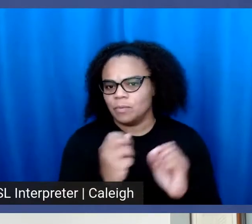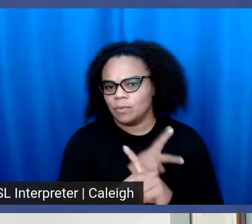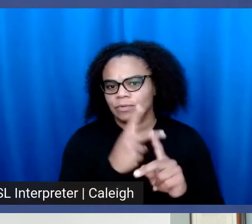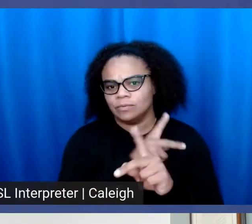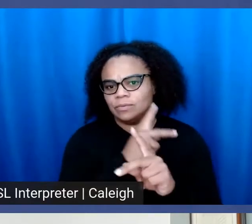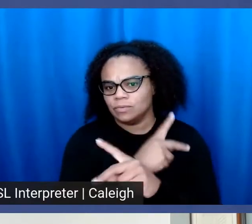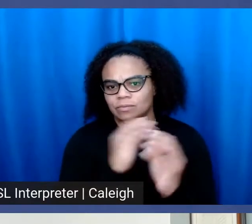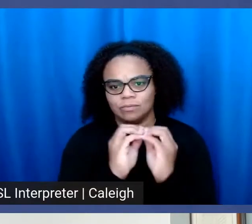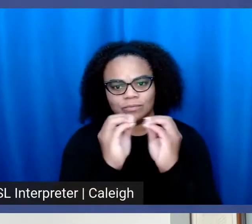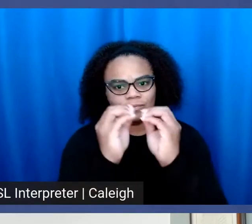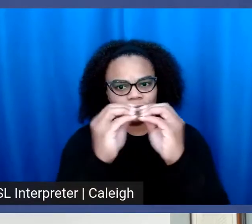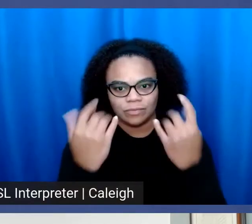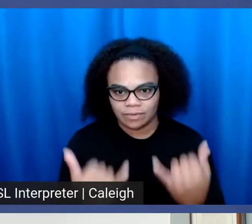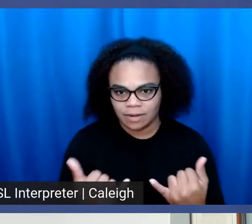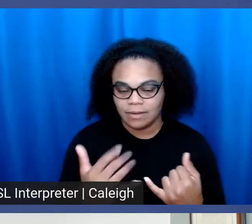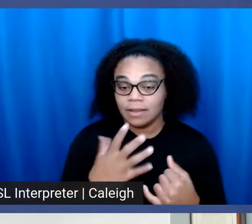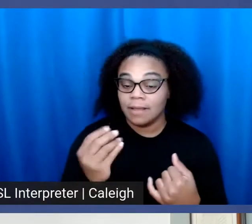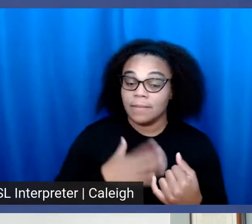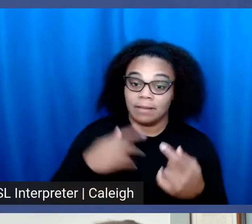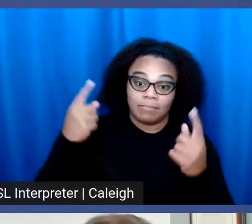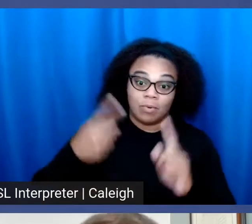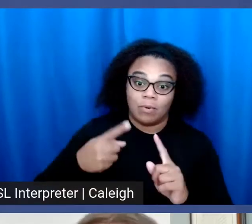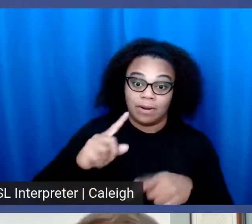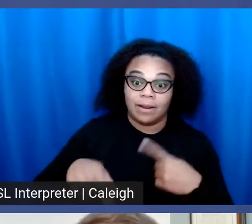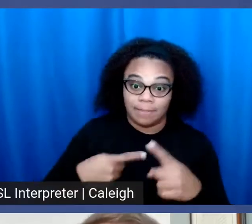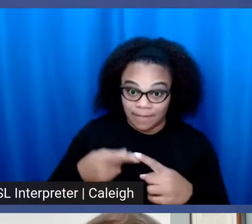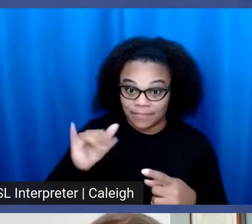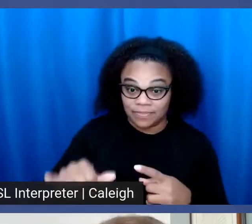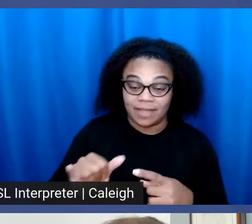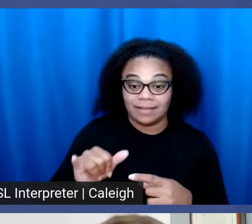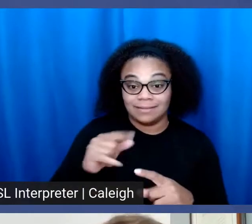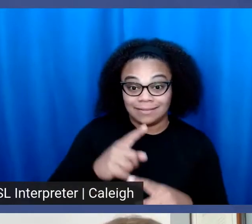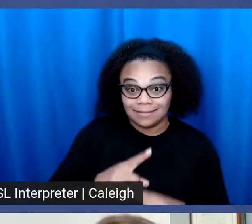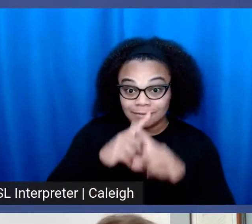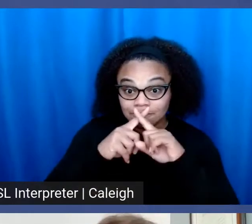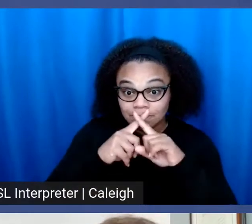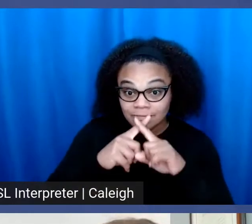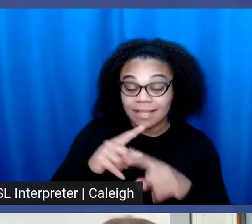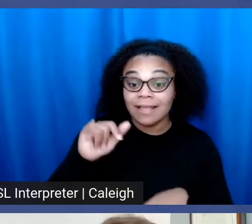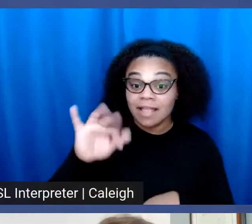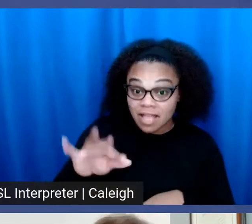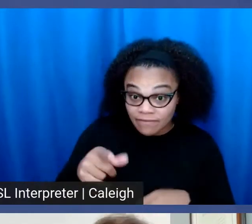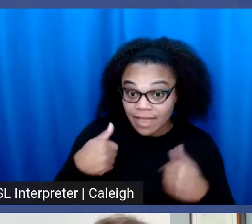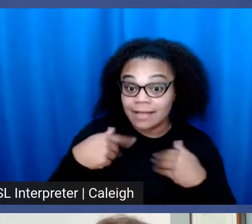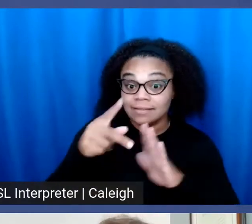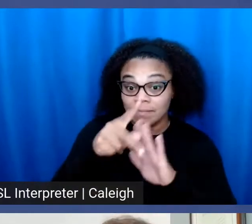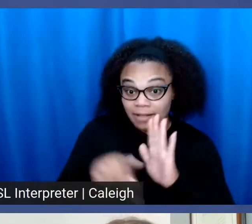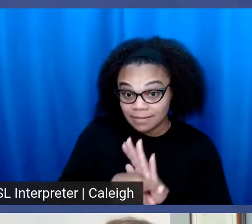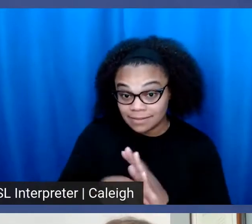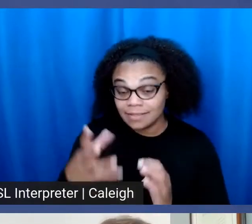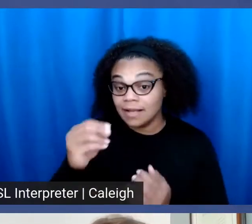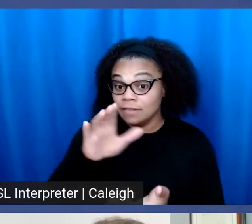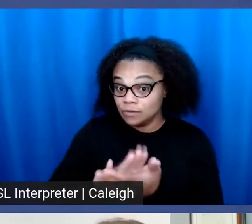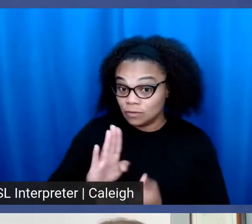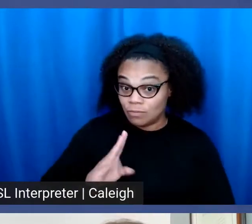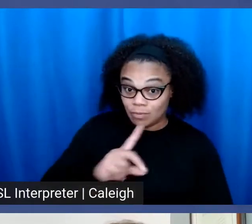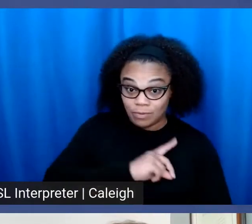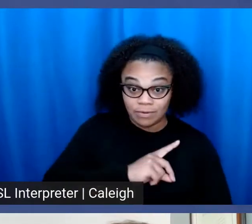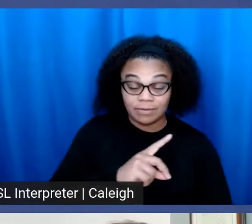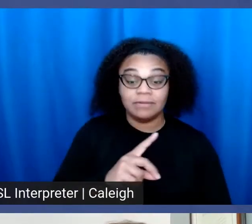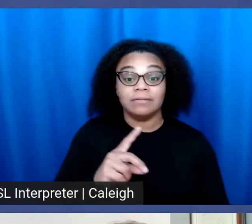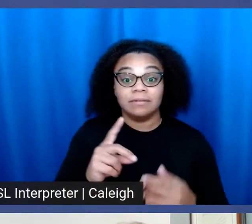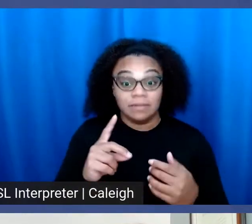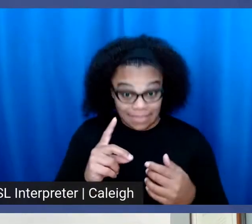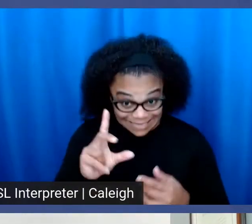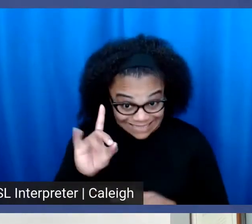about that vigilante censorship, if you have a policy, Justice Brennan, in his opinion, says if the school board had followed the policy and the policy had allowed for some